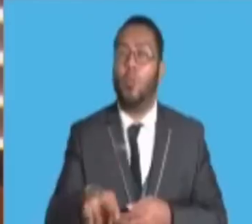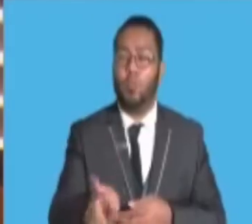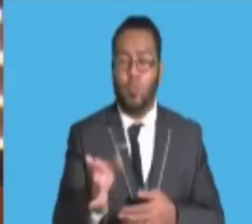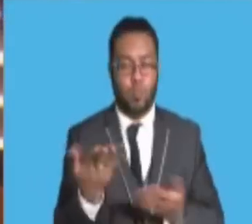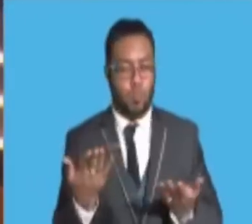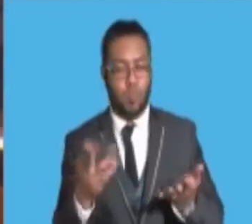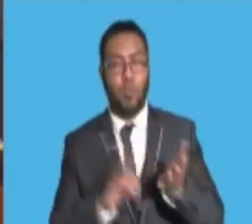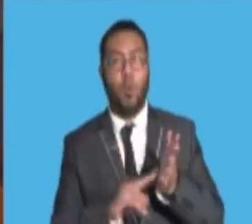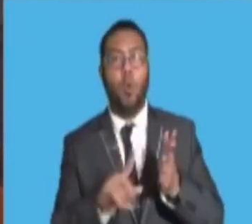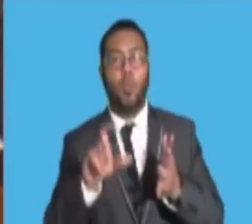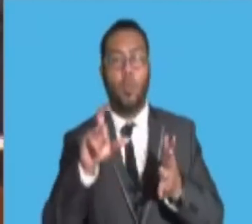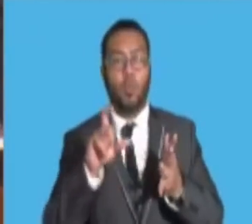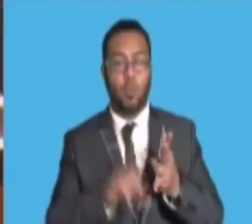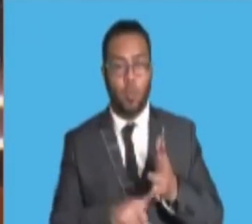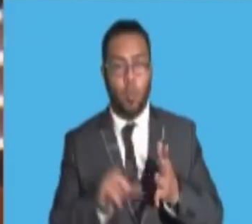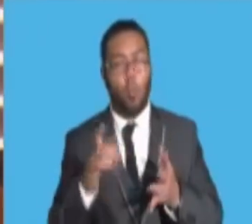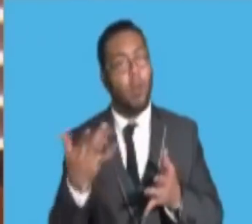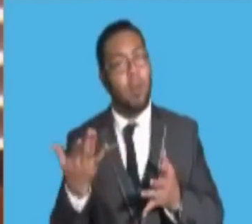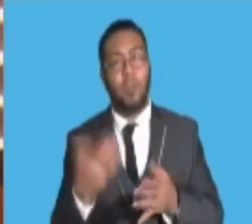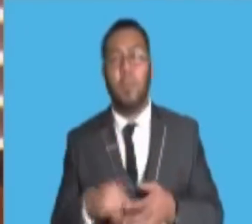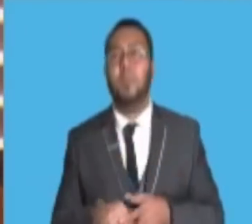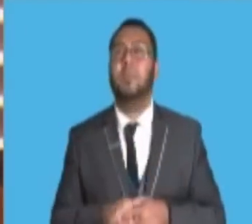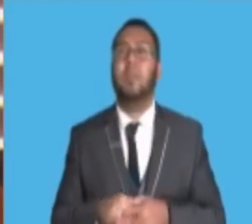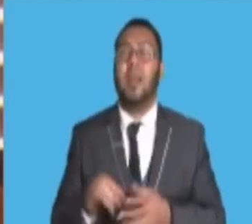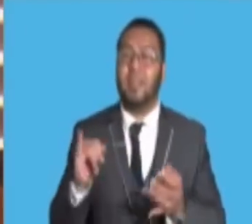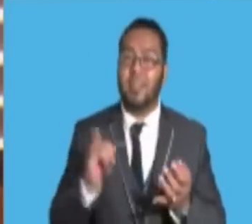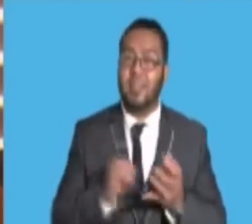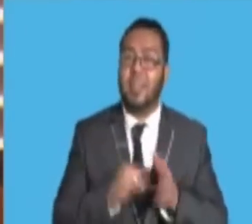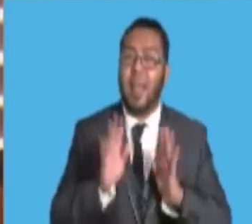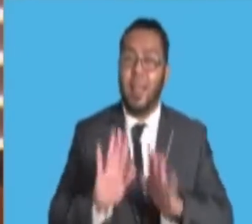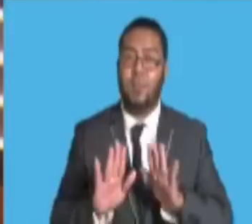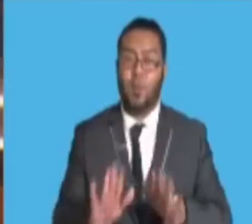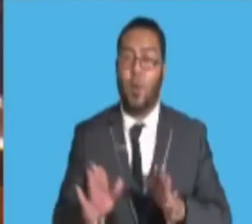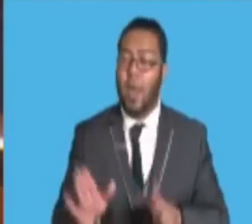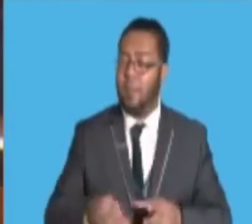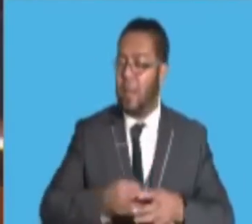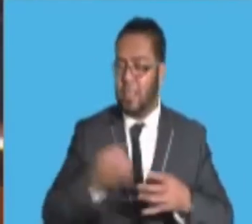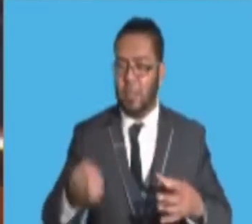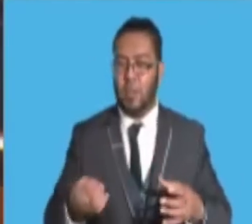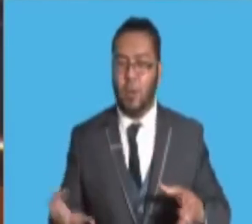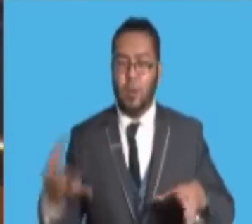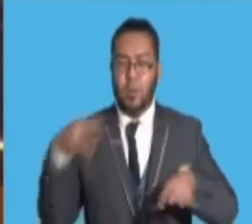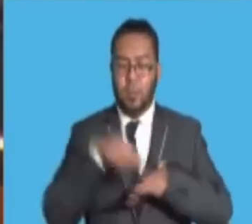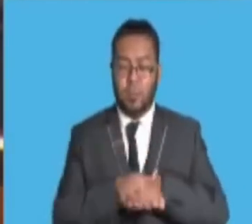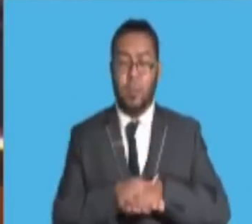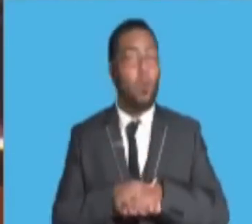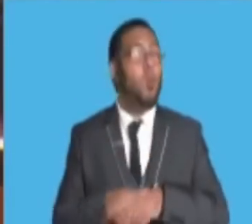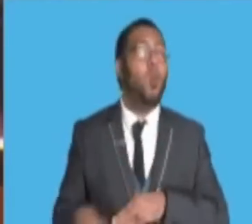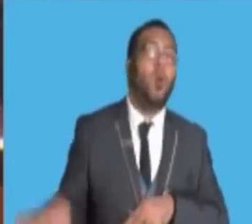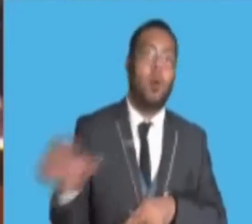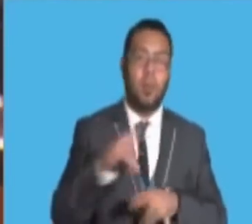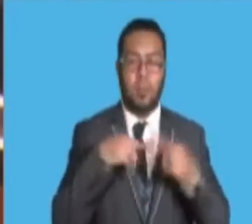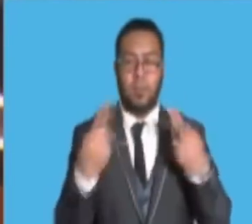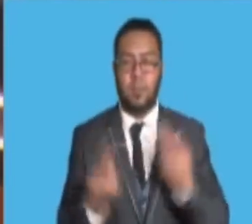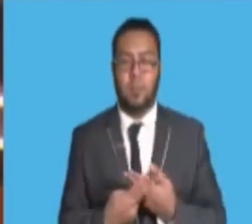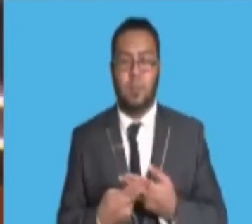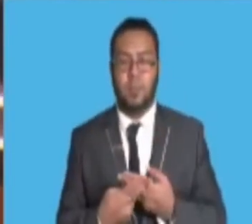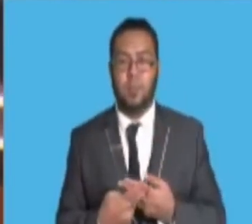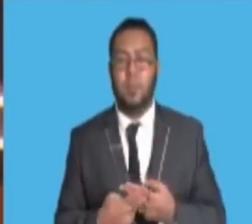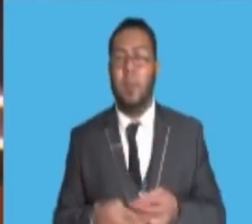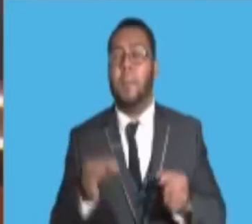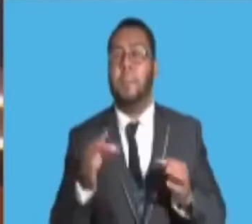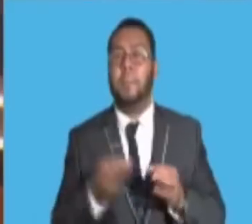the Twinaro and Rungulelebu family of Saukasa Teliebu, and my extended relations include the Twindom Tukia Wai, Winibalu Korolebu in